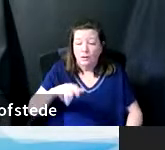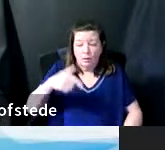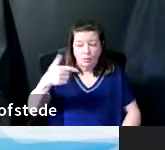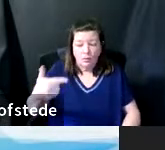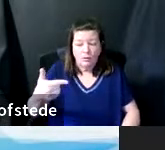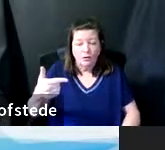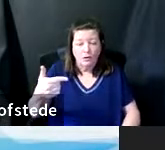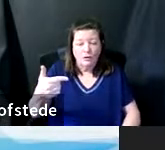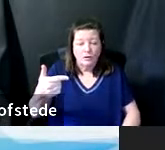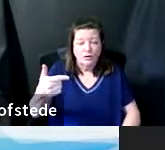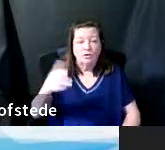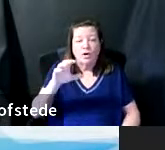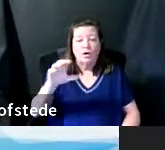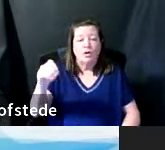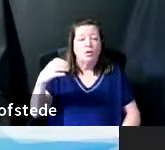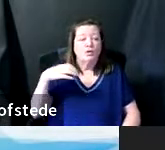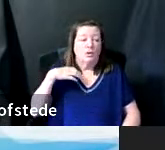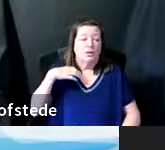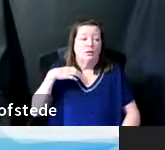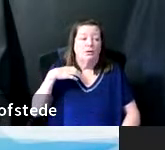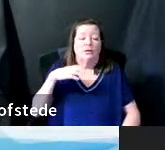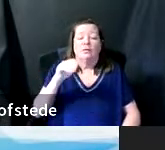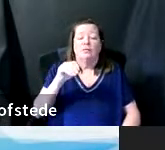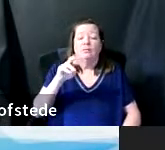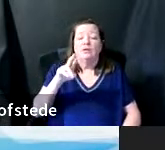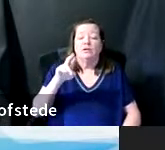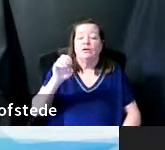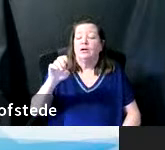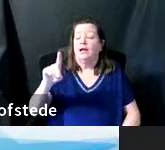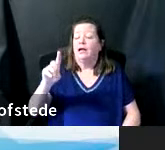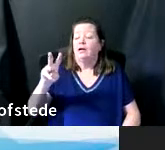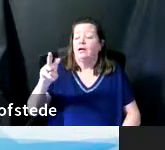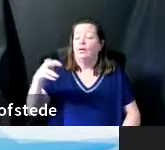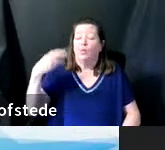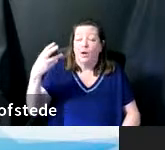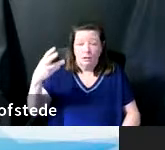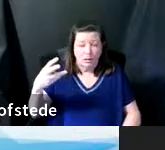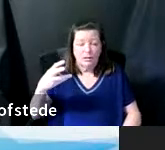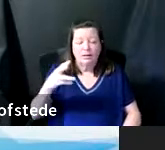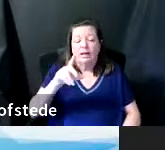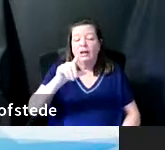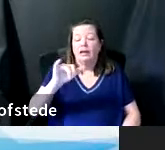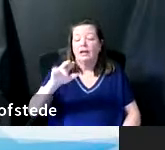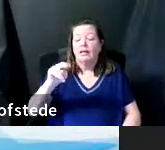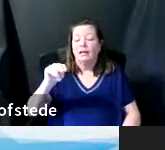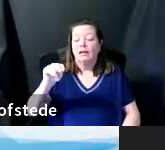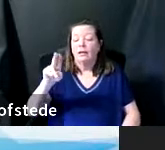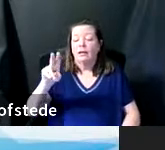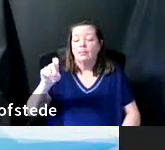our co-chairs, Mr. Ed Washington and Ms. Lynn Valenter.